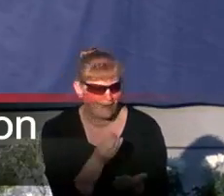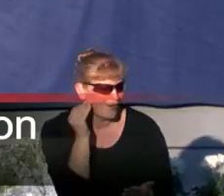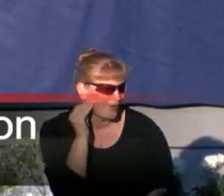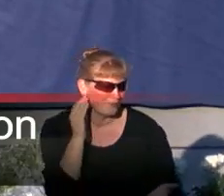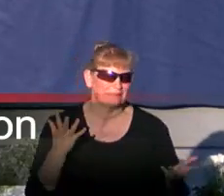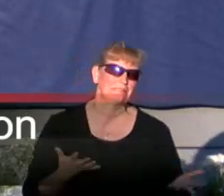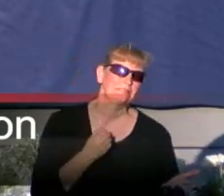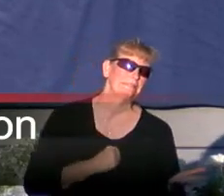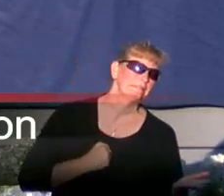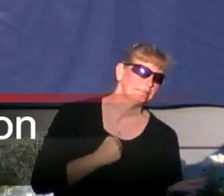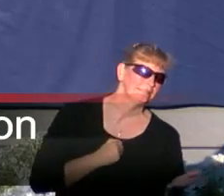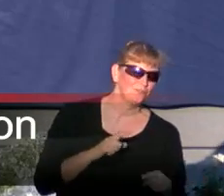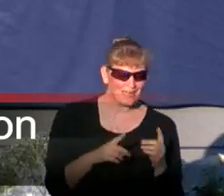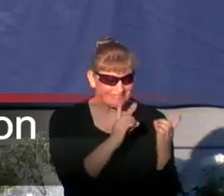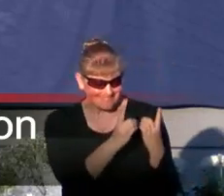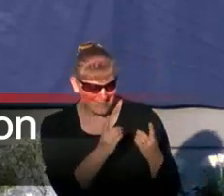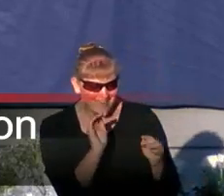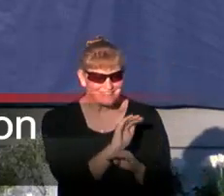When